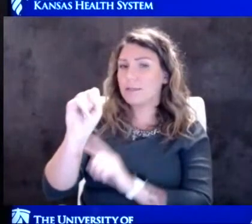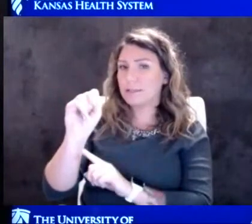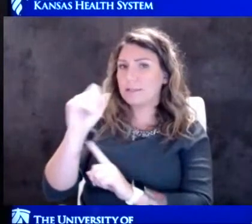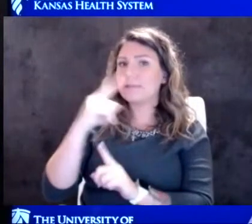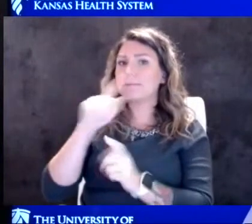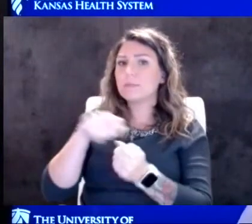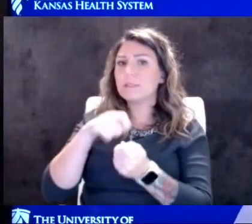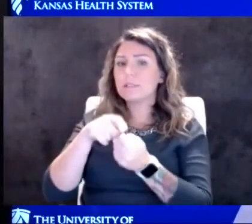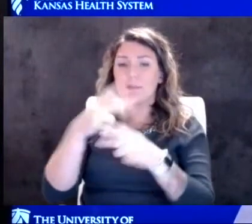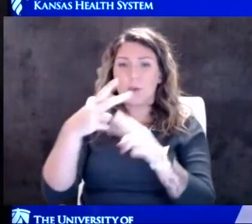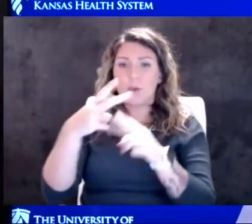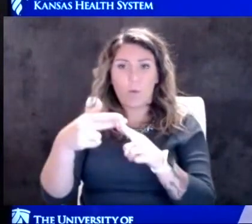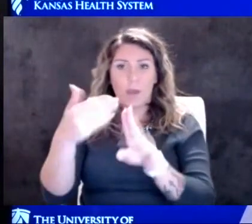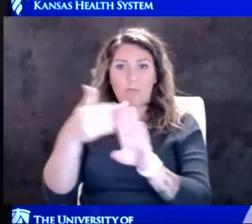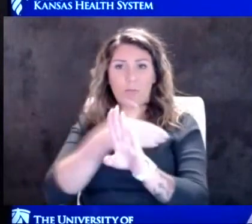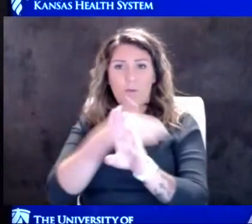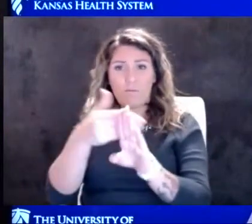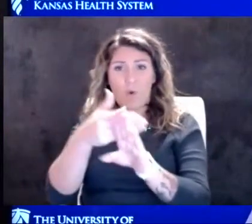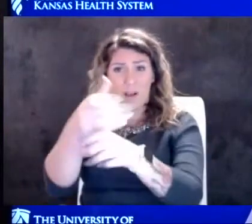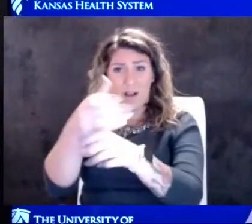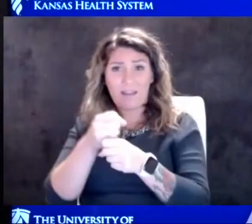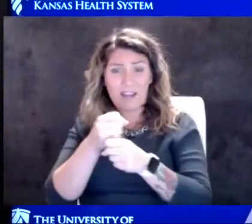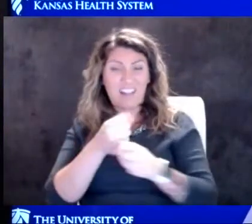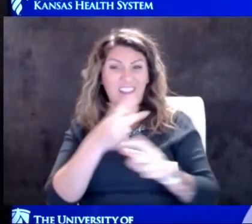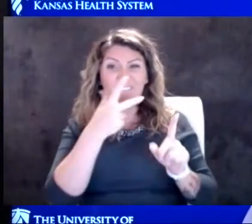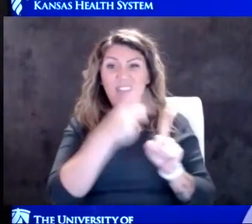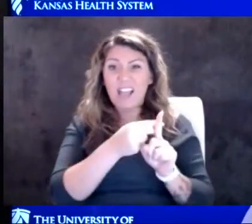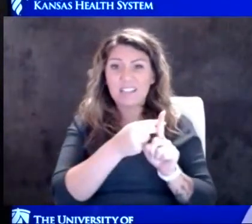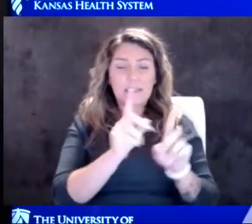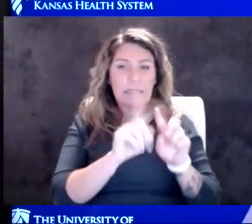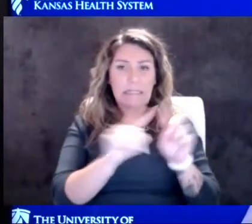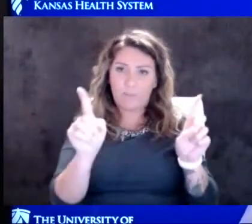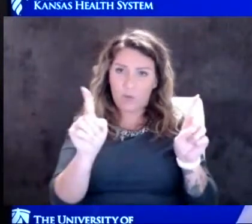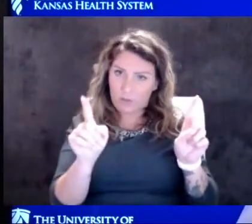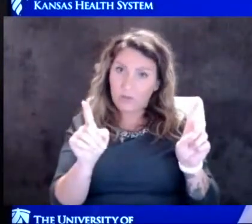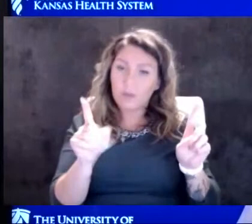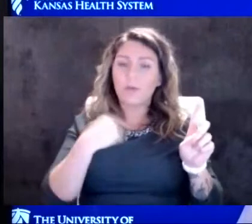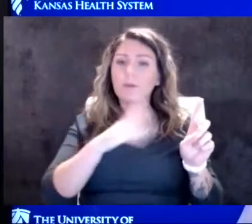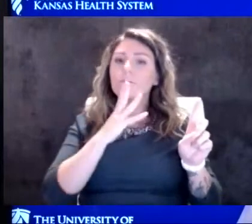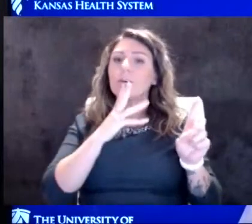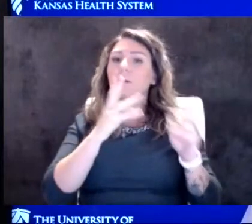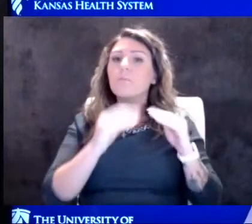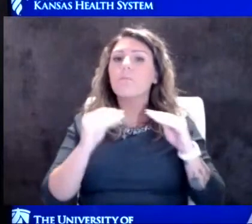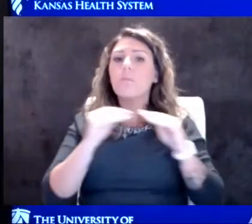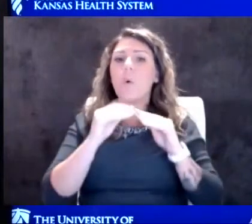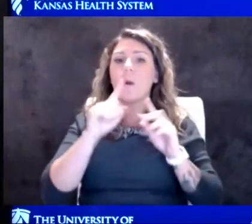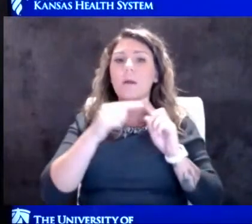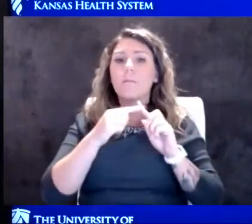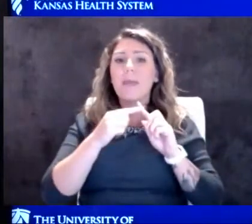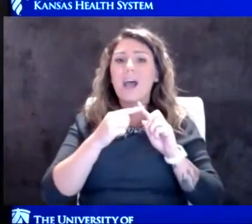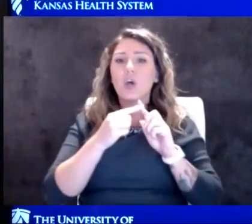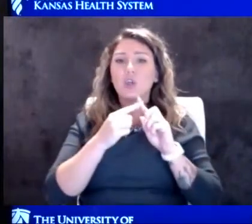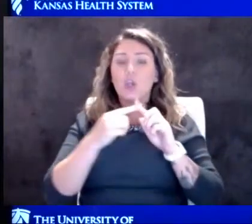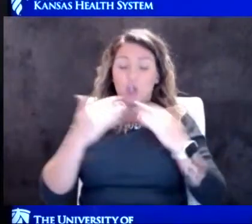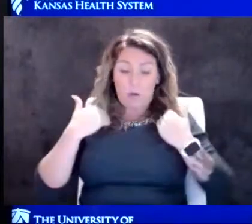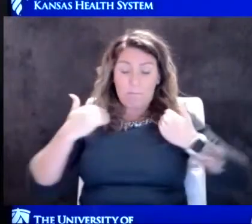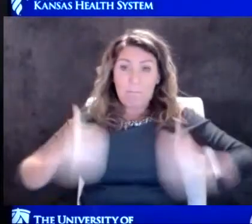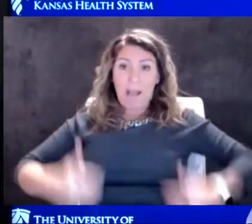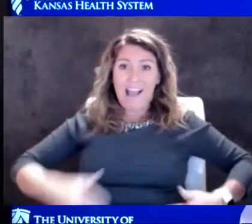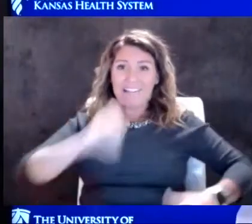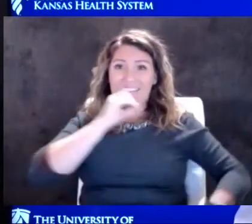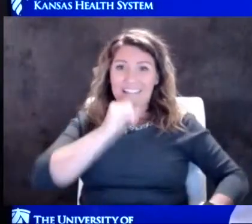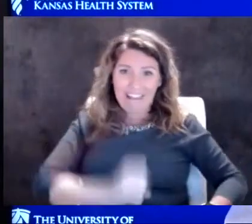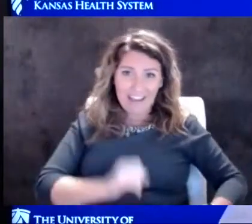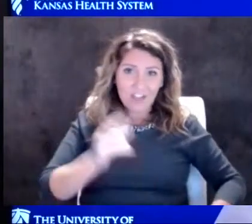that. For the vaccination, it's really different. We are really talking more about immunological age, and so there's really not a difference